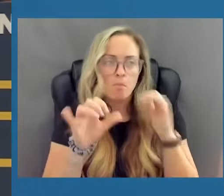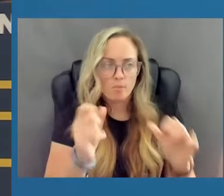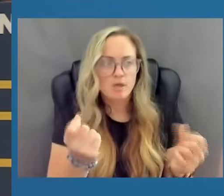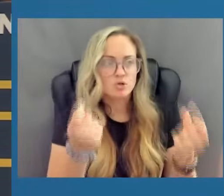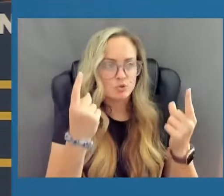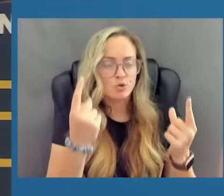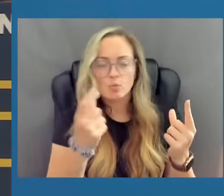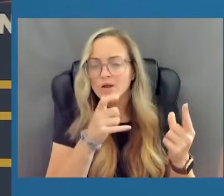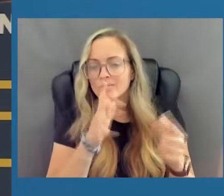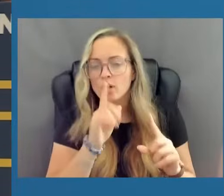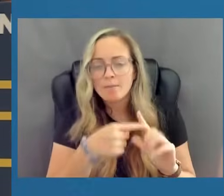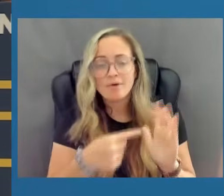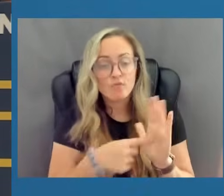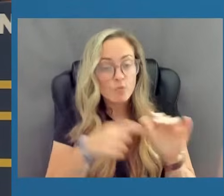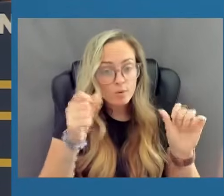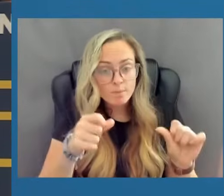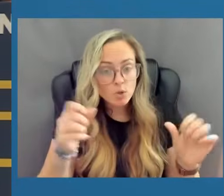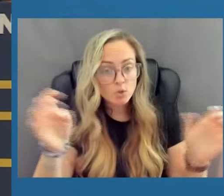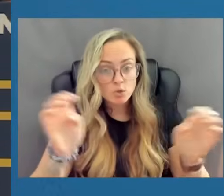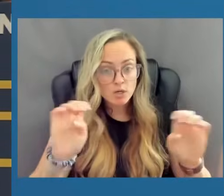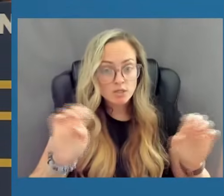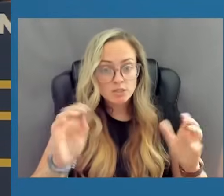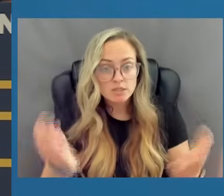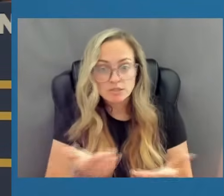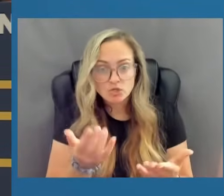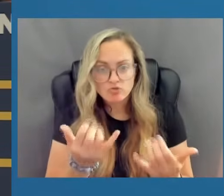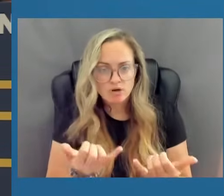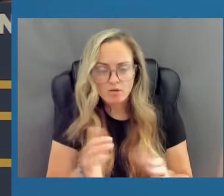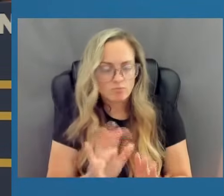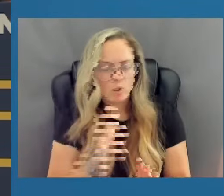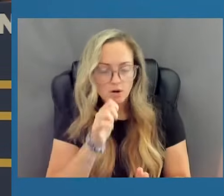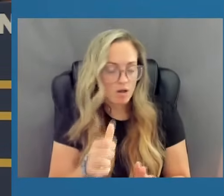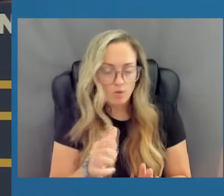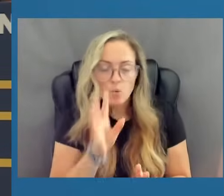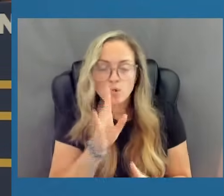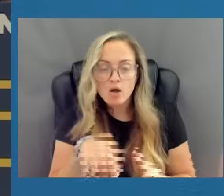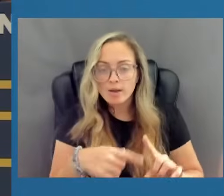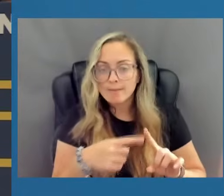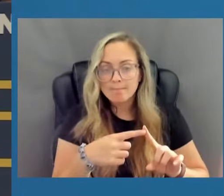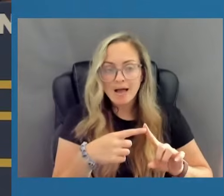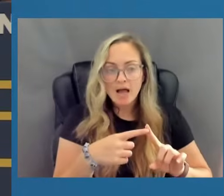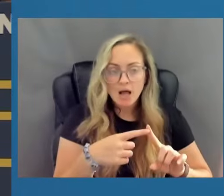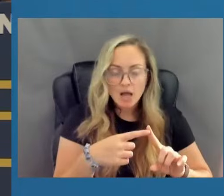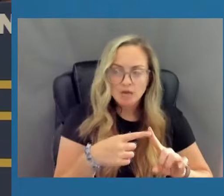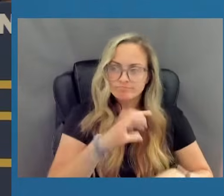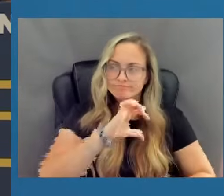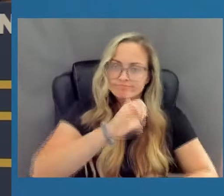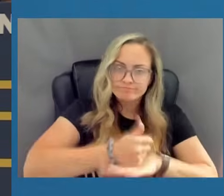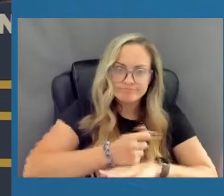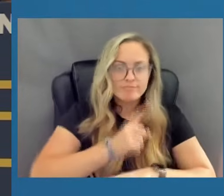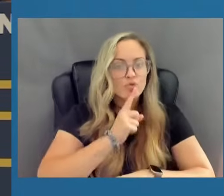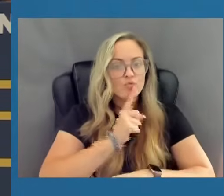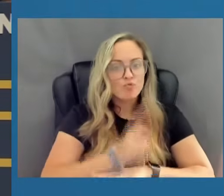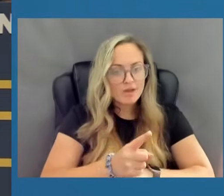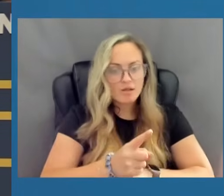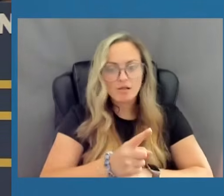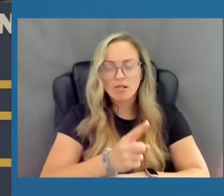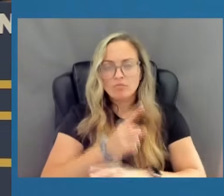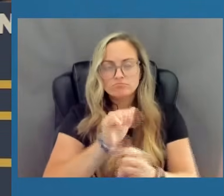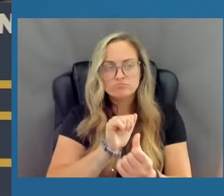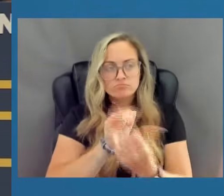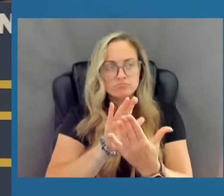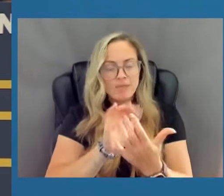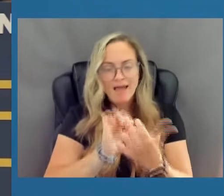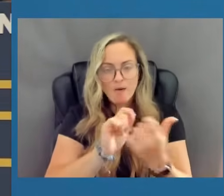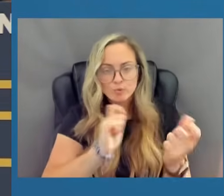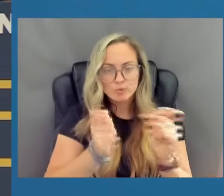this affordability crisis in vague terms. We're talking about it in concrete, real terms that are going to make a difference.